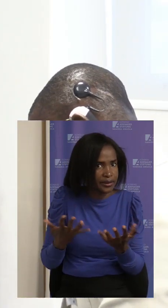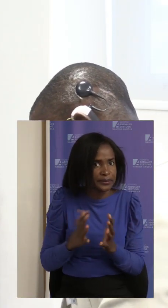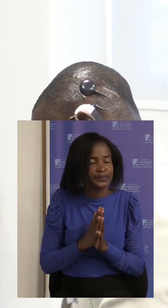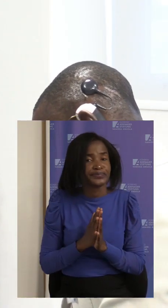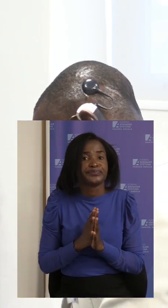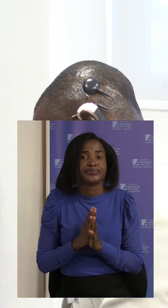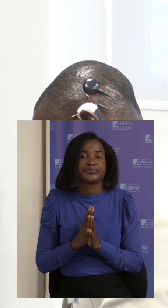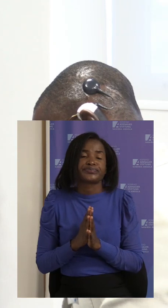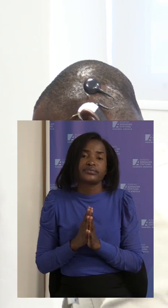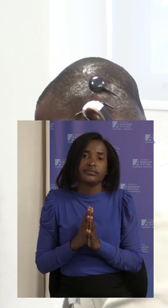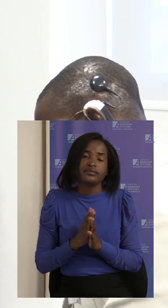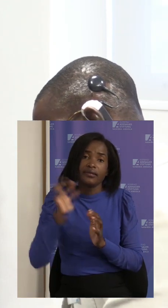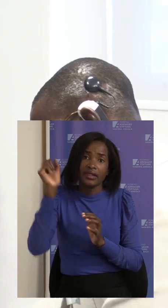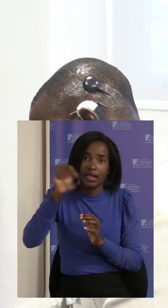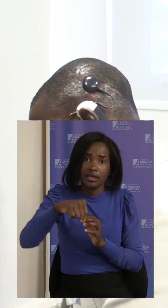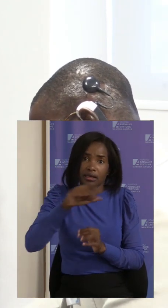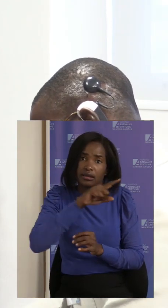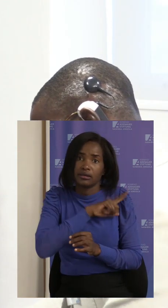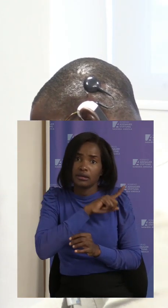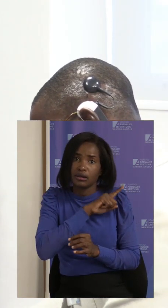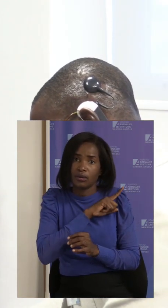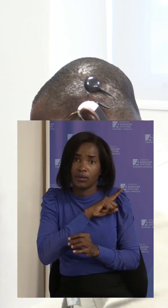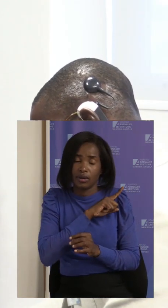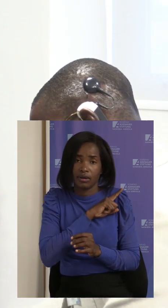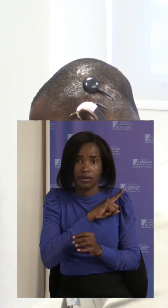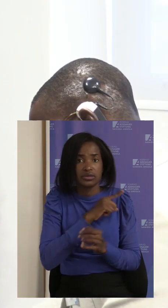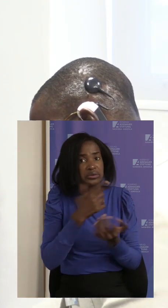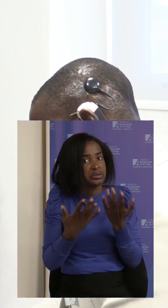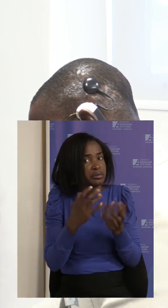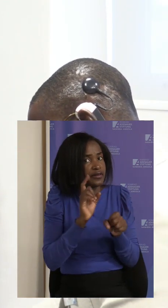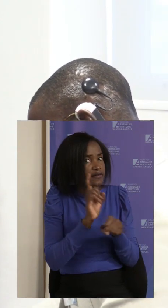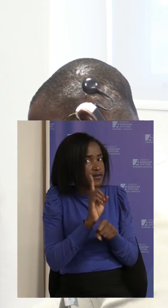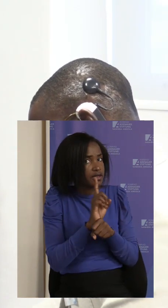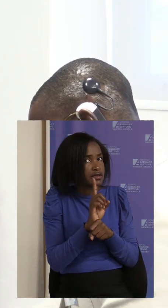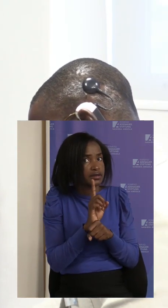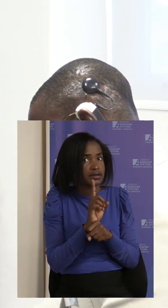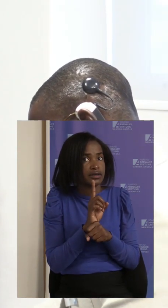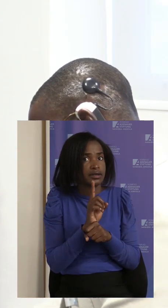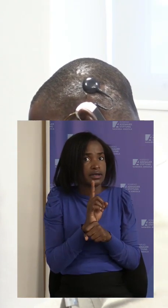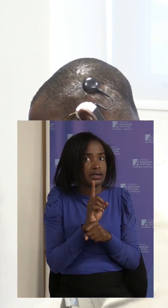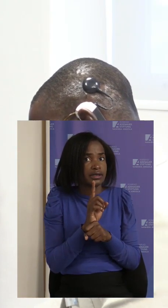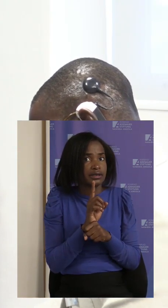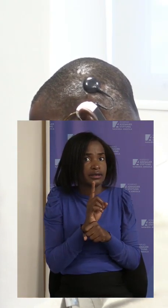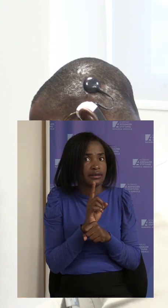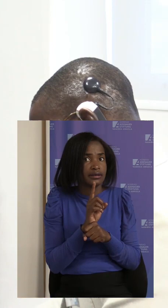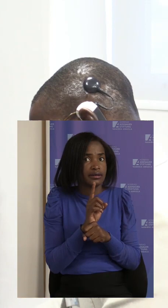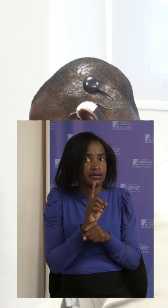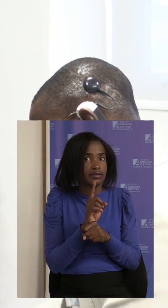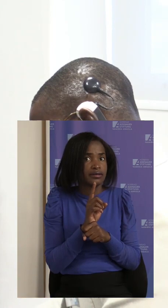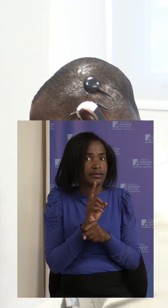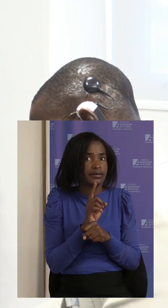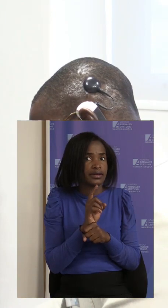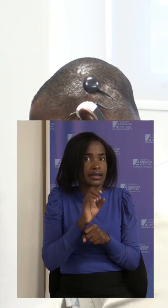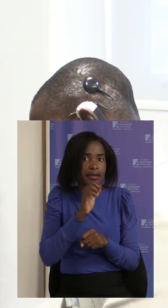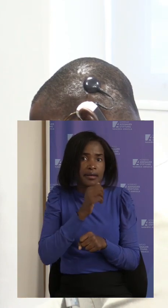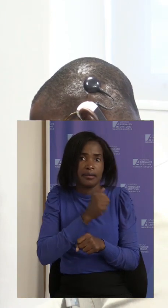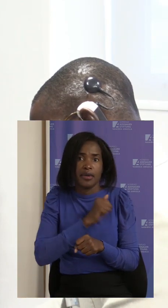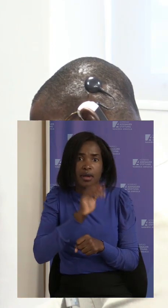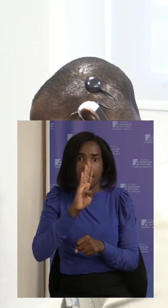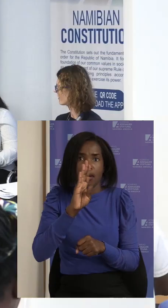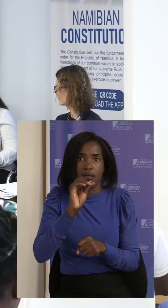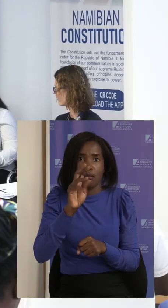perspective and the causes of this worrisome predicament. So perhaps we could hand over to Ms. Edarbon now to answer